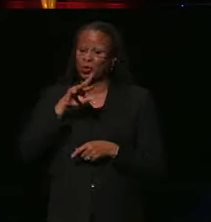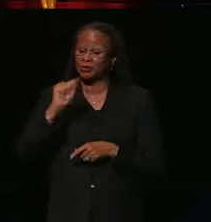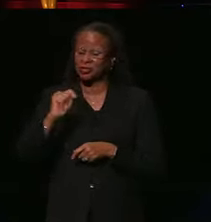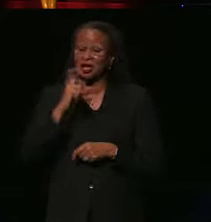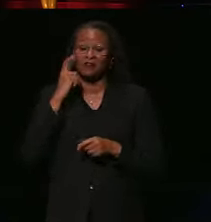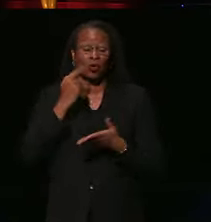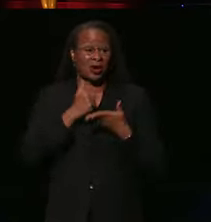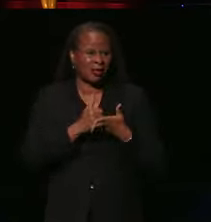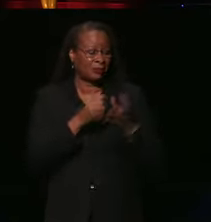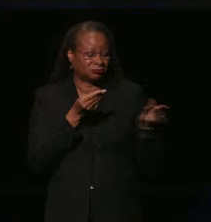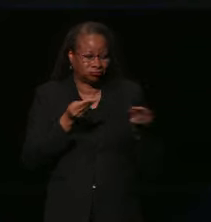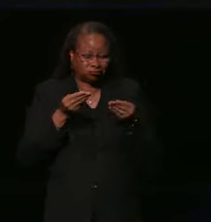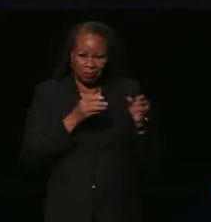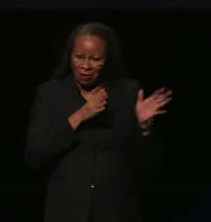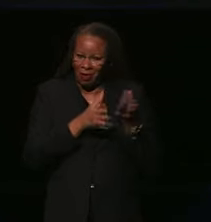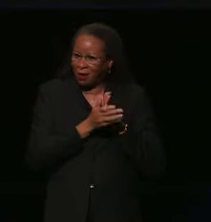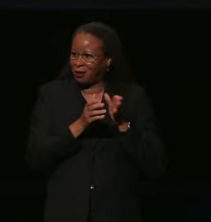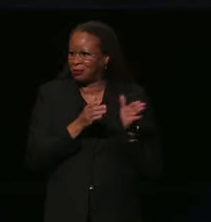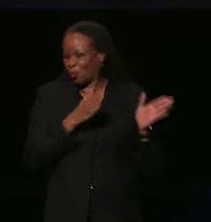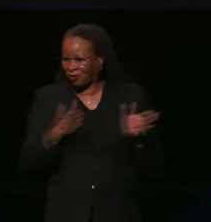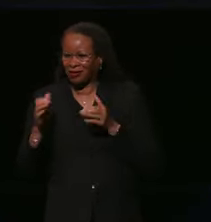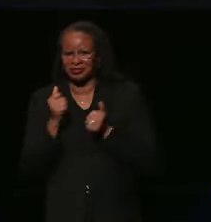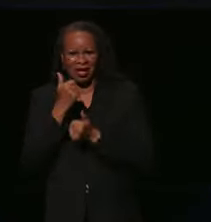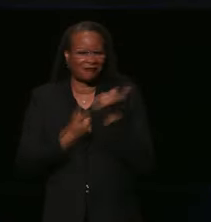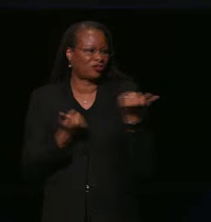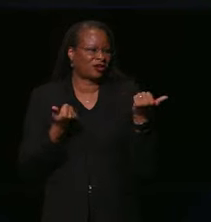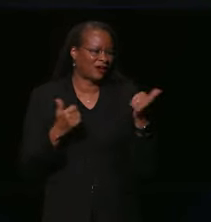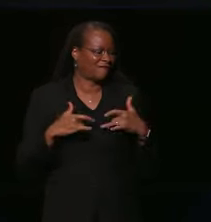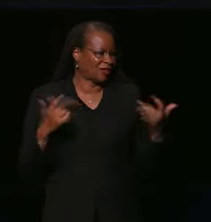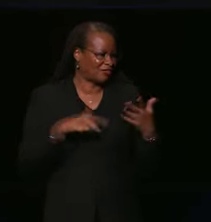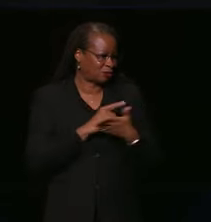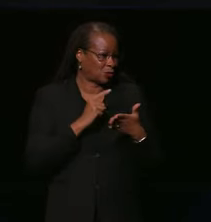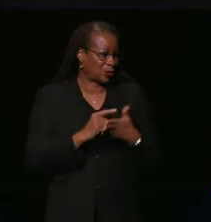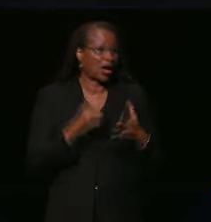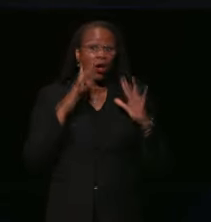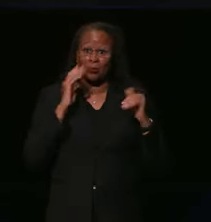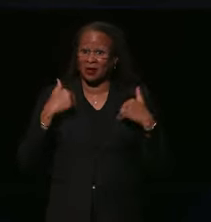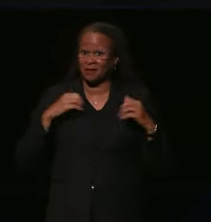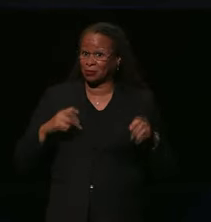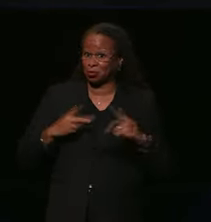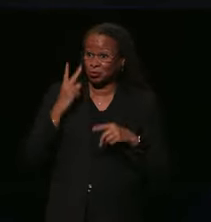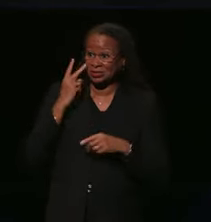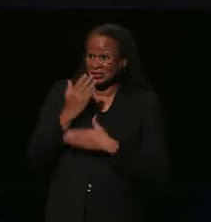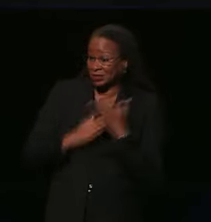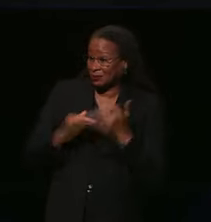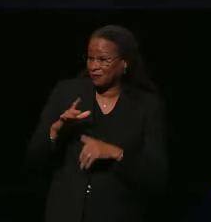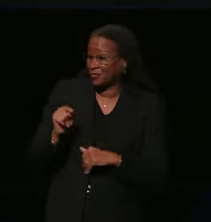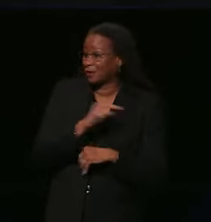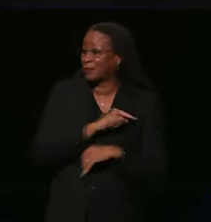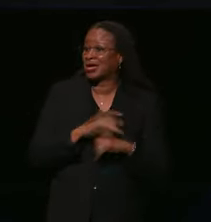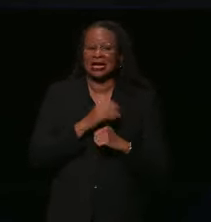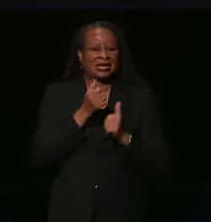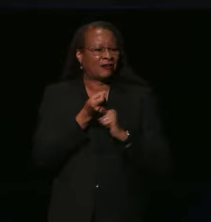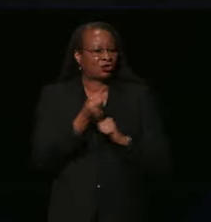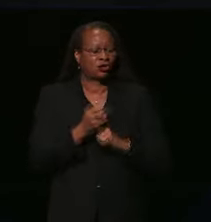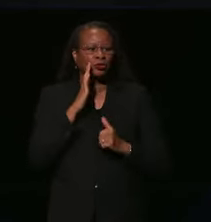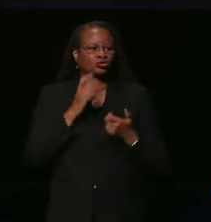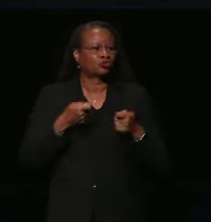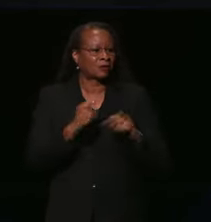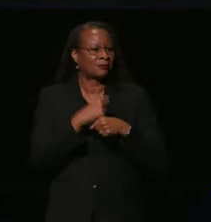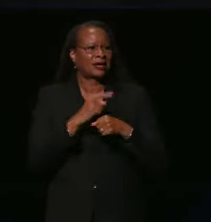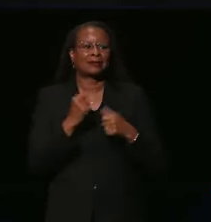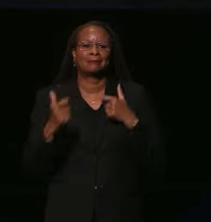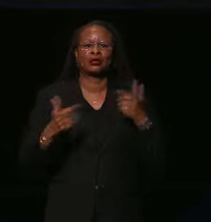helping orchestrate all the events here this week. I hope you've had a chance to see some of them, each year we're just gonna try to make this bigger and better.